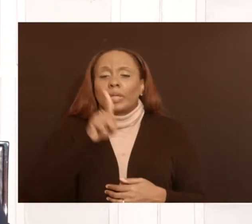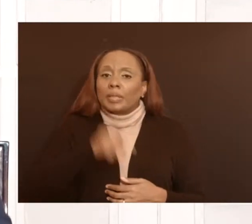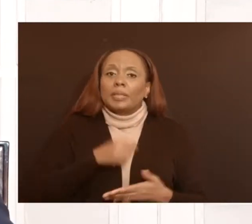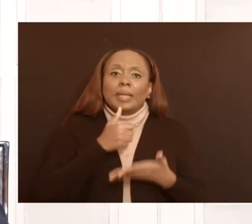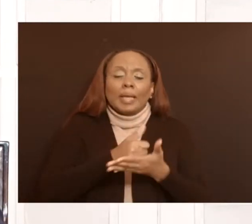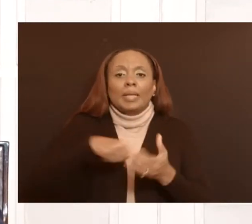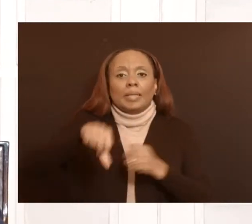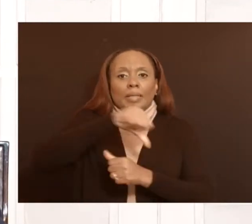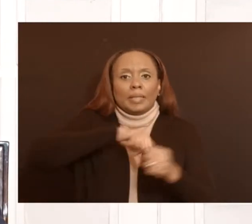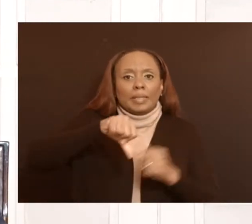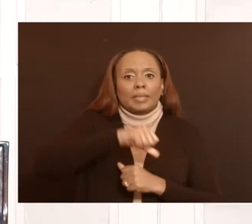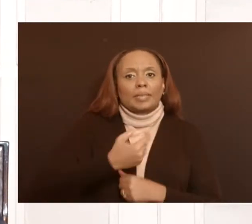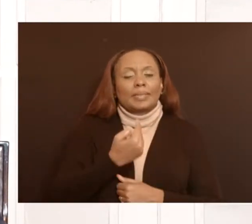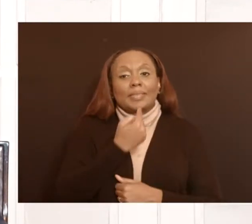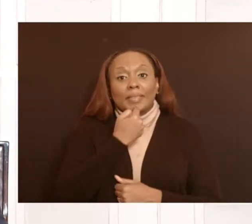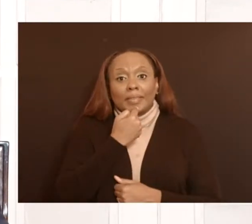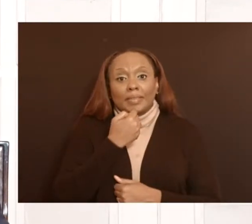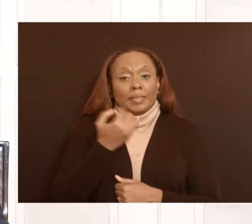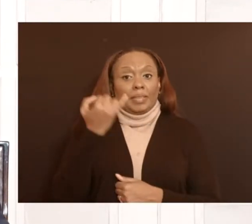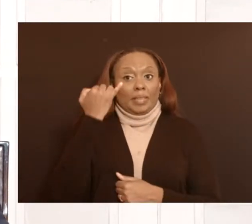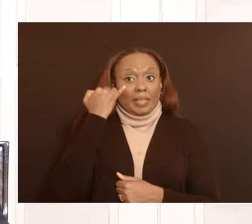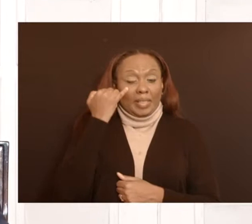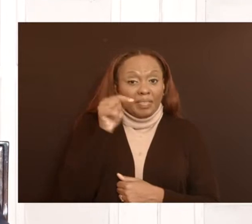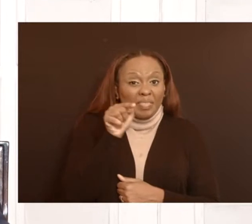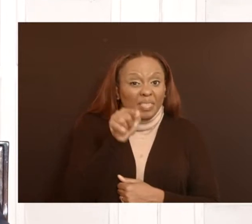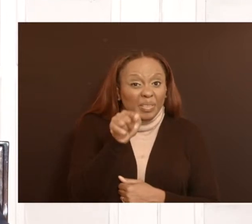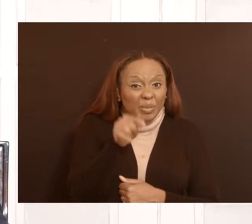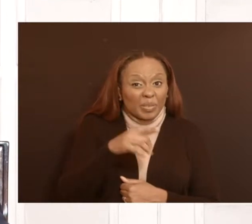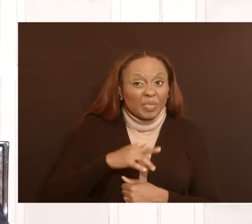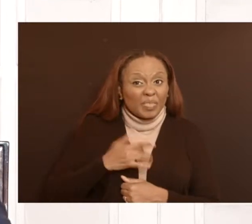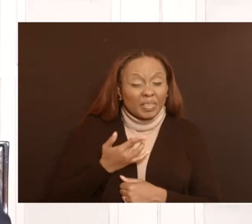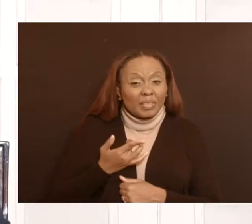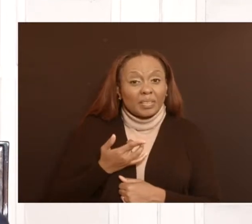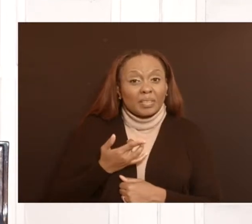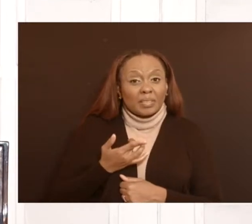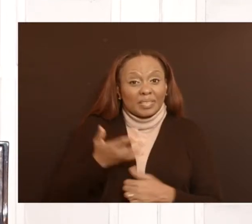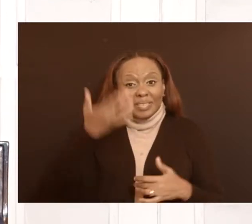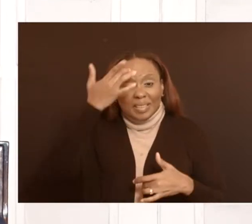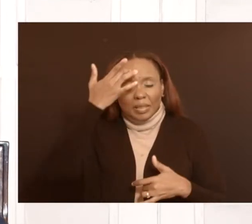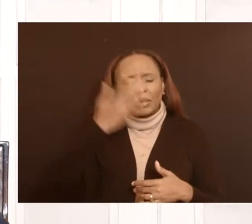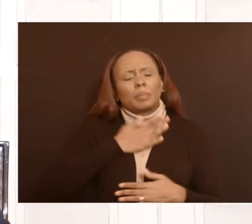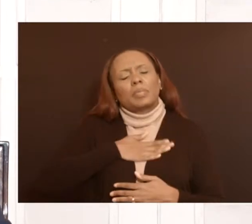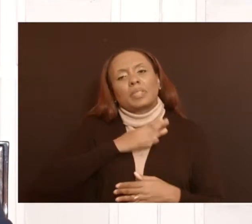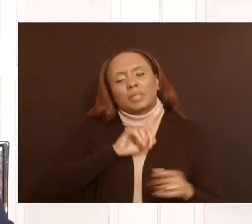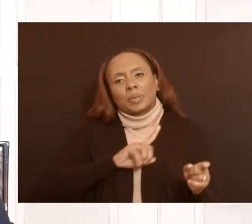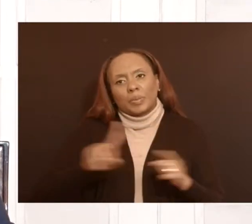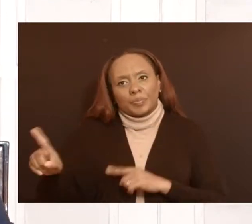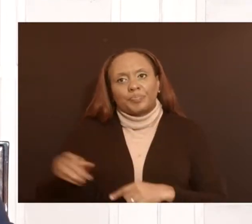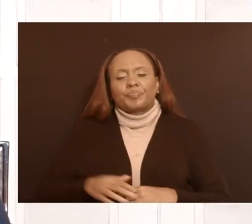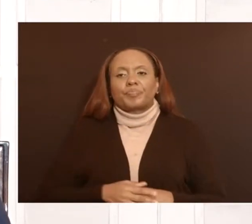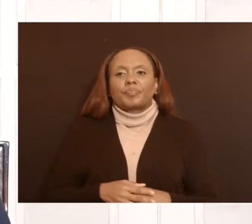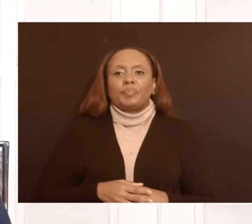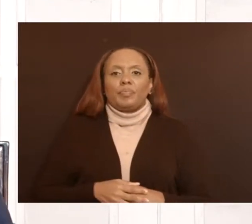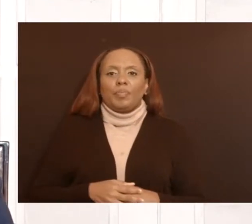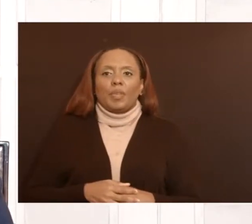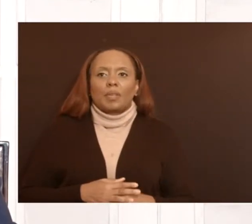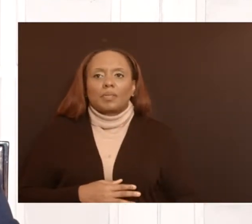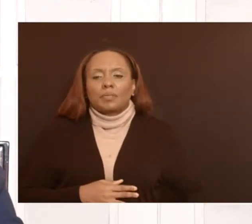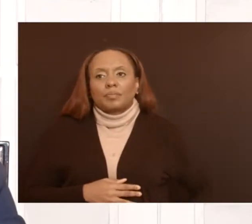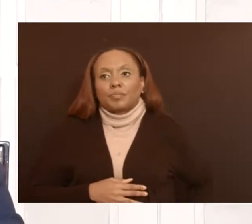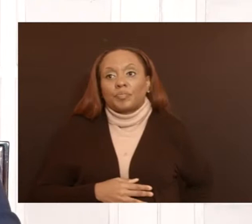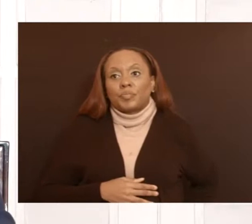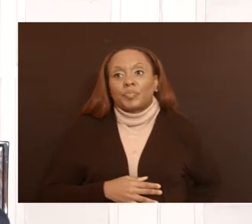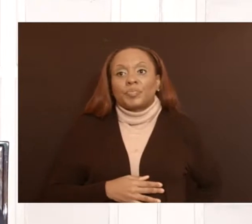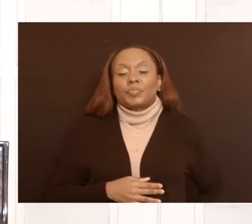point. So this is a serious encouragement to you. And of course, the last part is really the elephant in the room. And I know one of the major problems